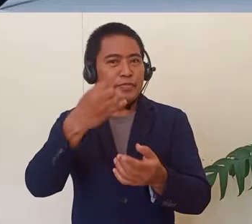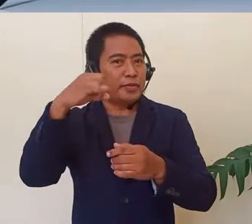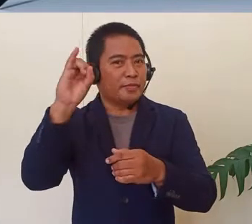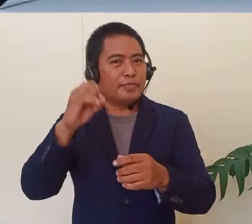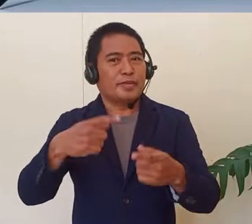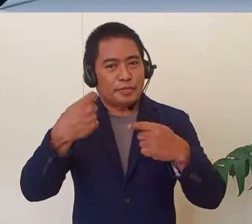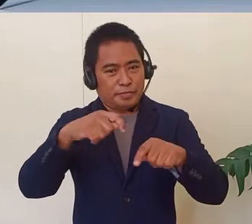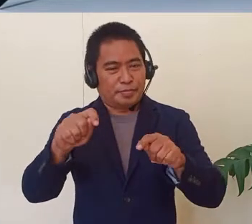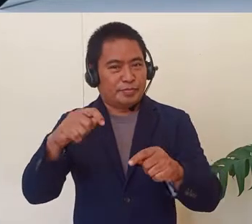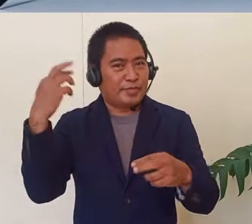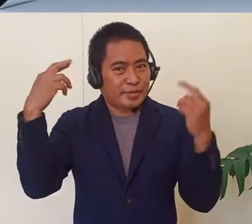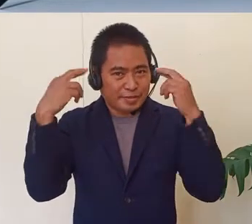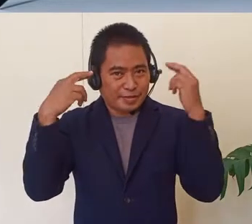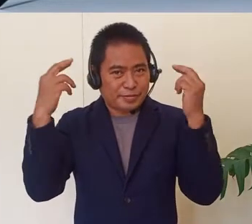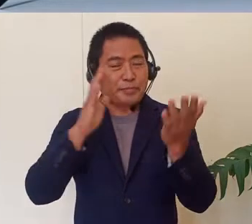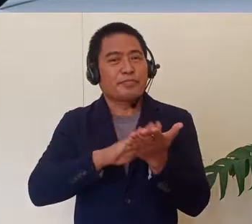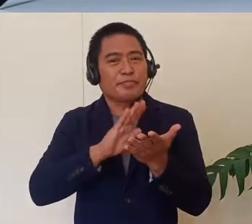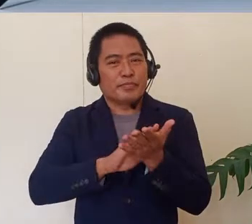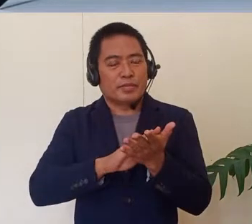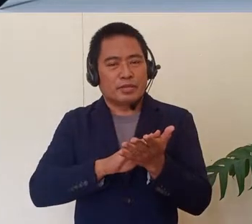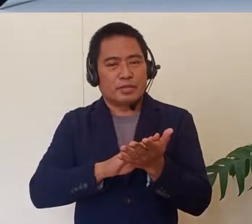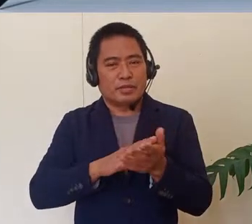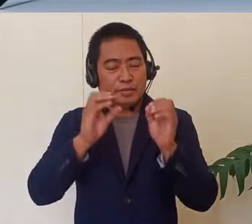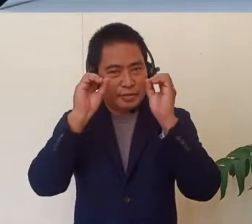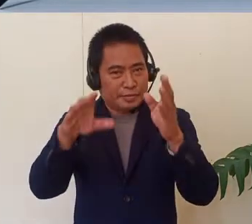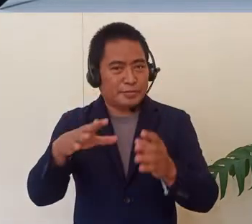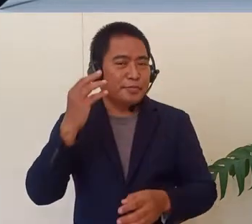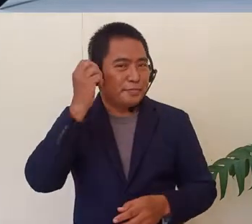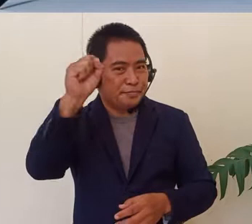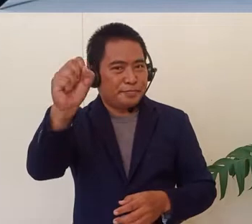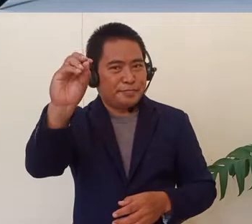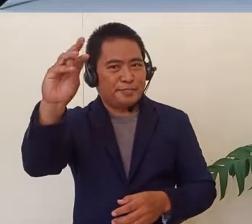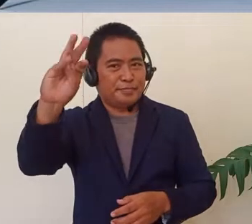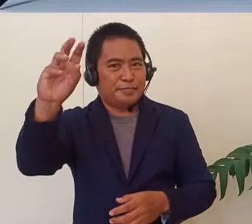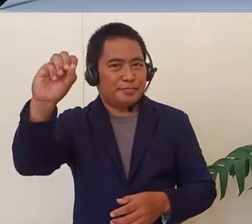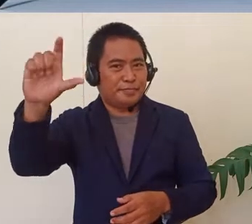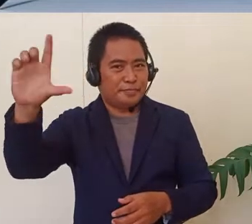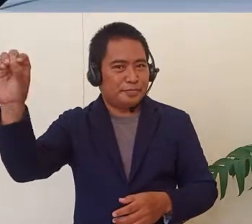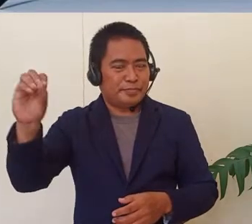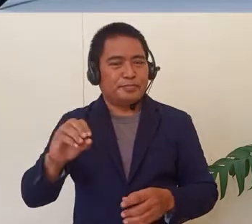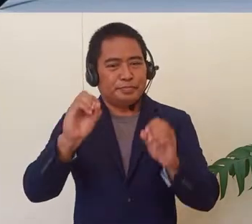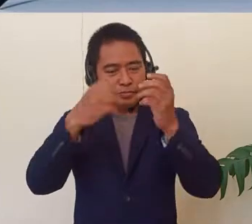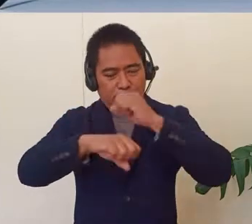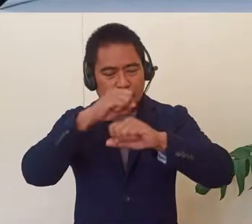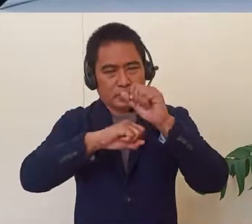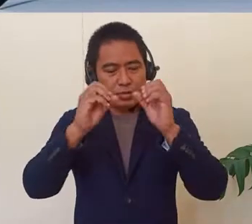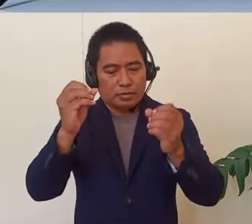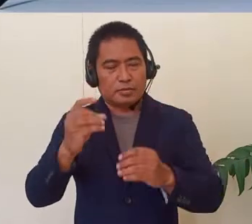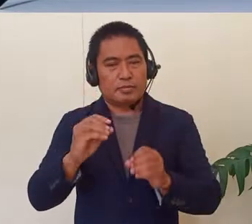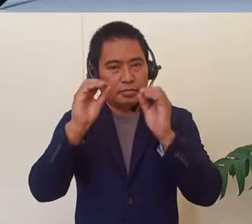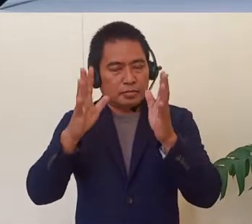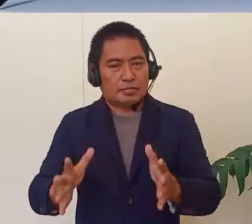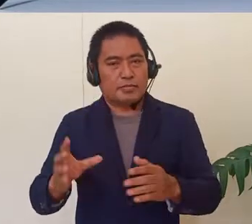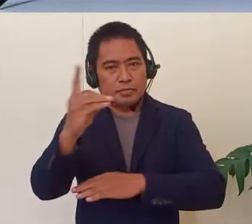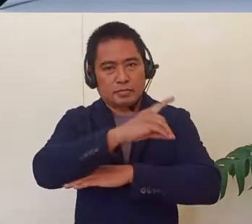your science teacher. Today, we will discuss about saturated and